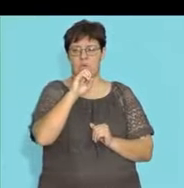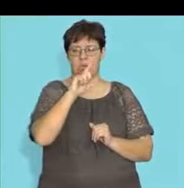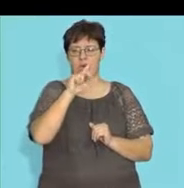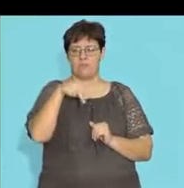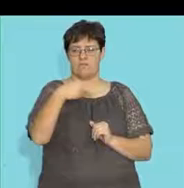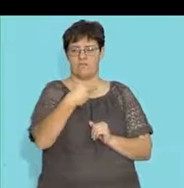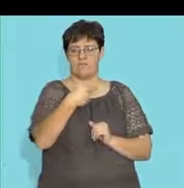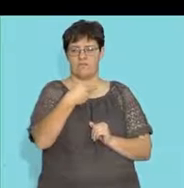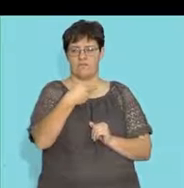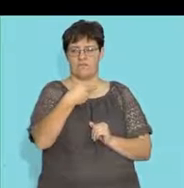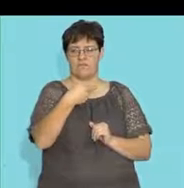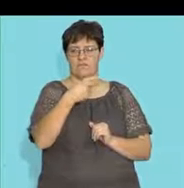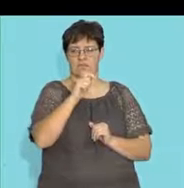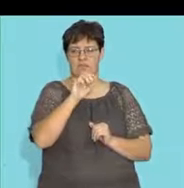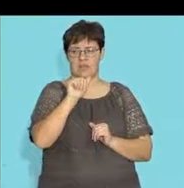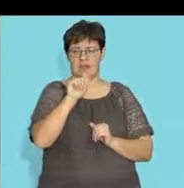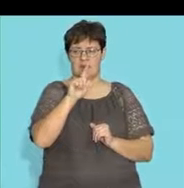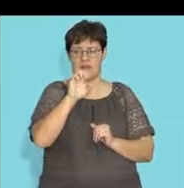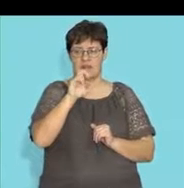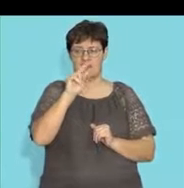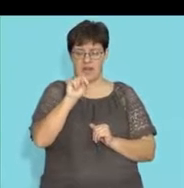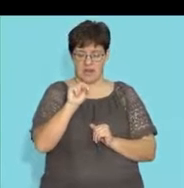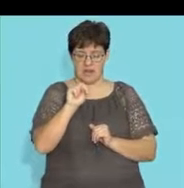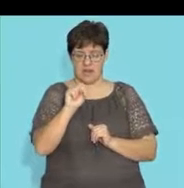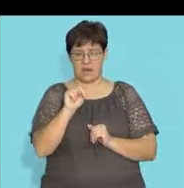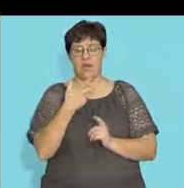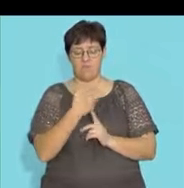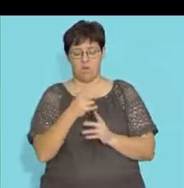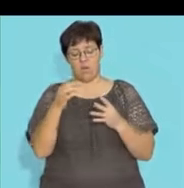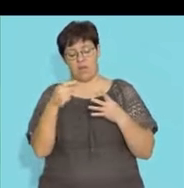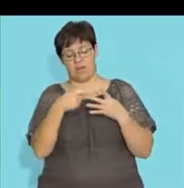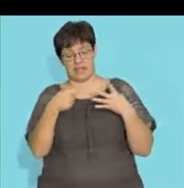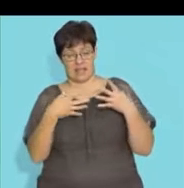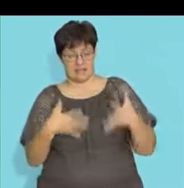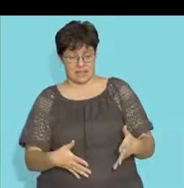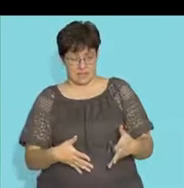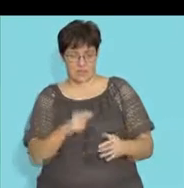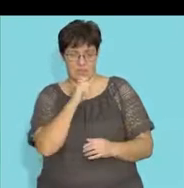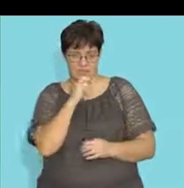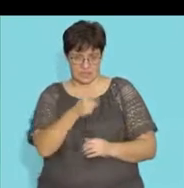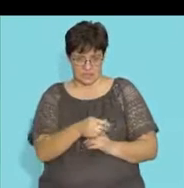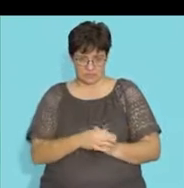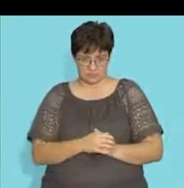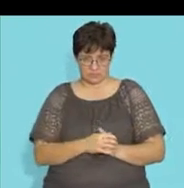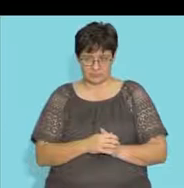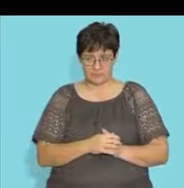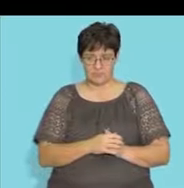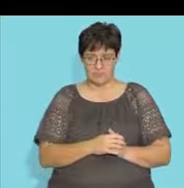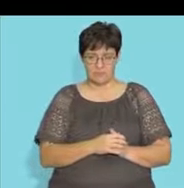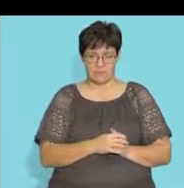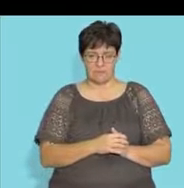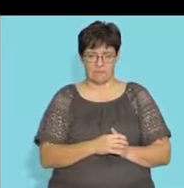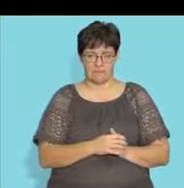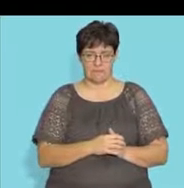strong base and a weak acid reacting with each other in the presence of the